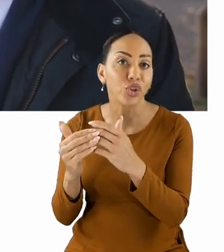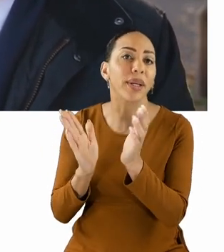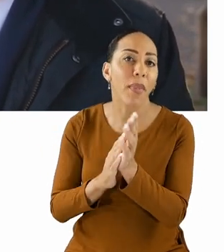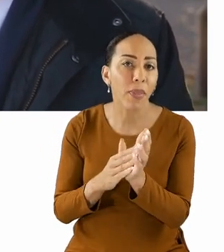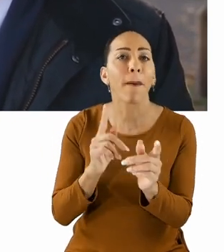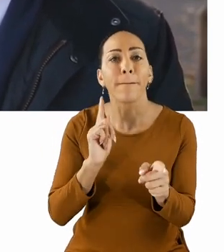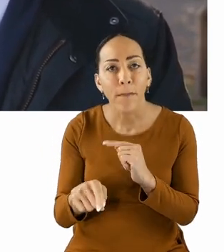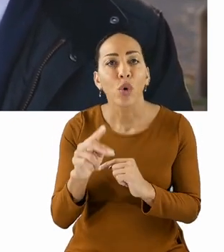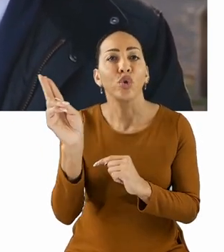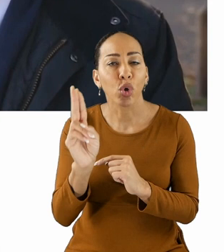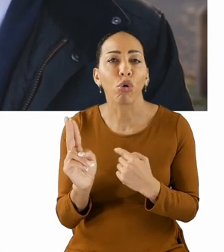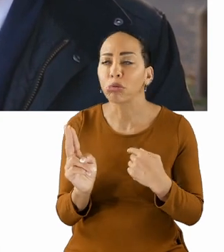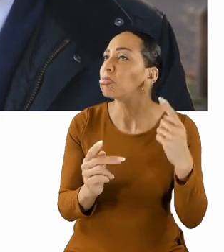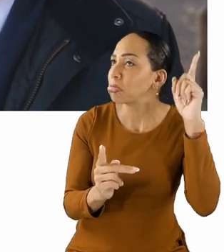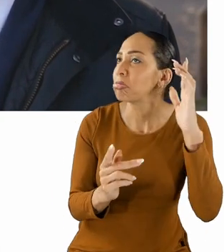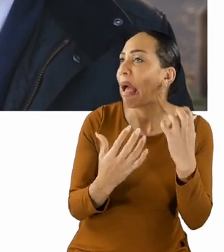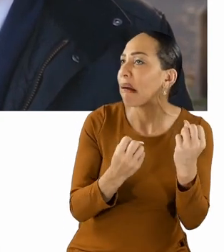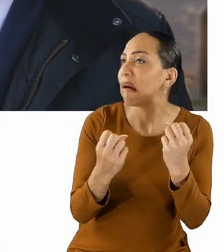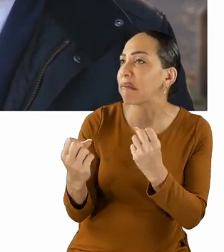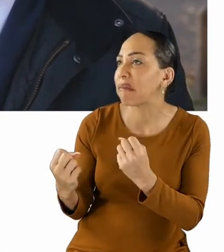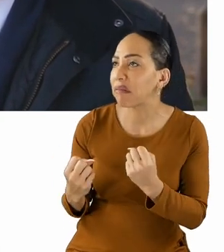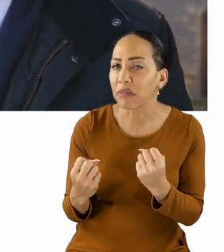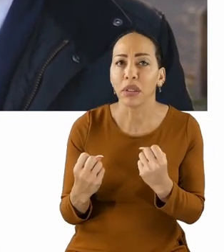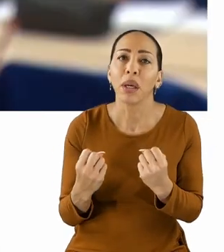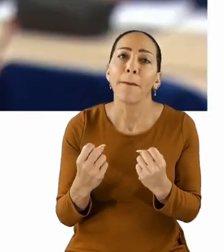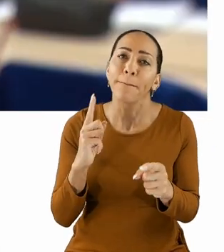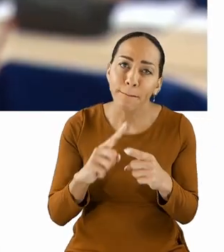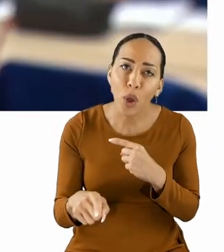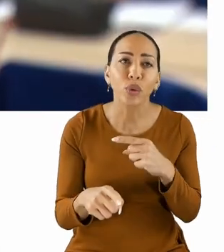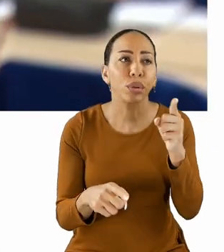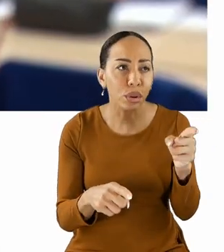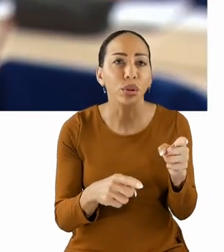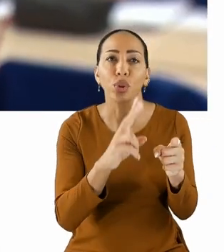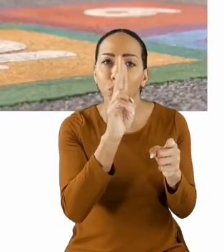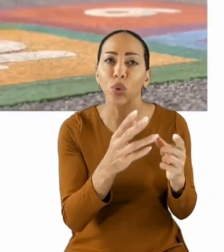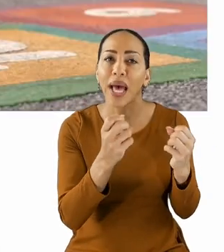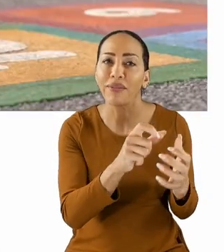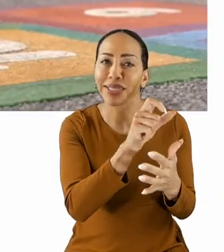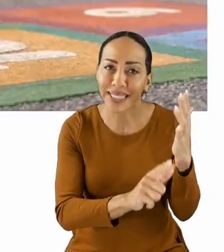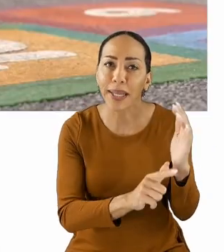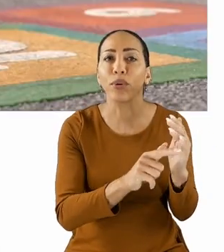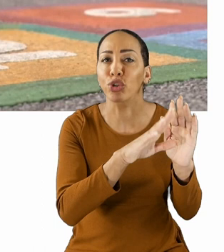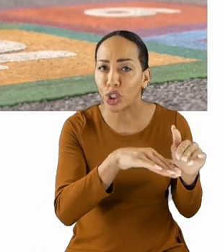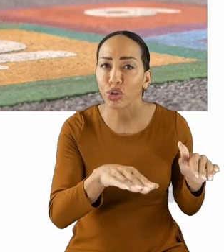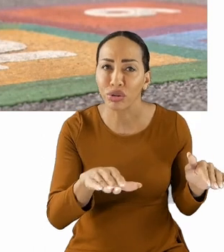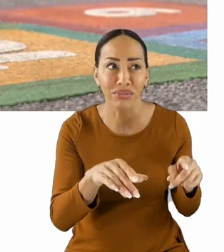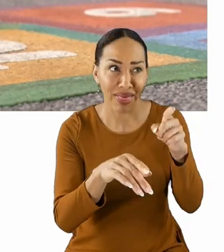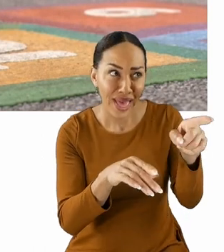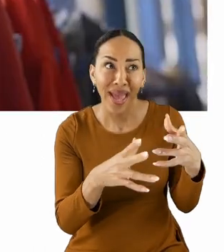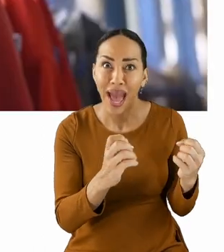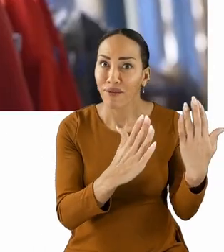all be saying they were doing something. Yet they've got more children in most of their schools who are disabled, and they have a